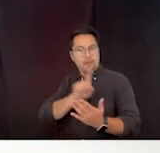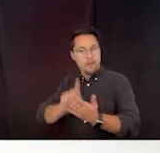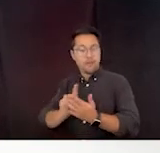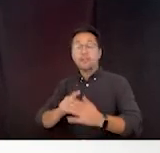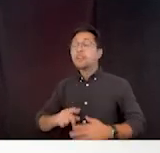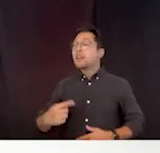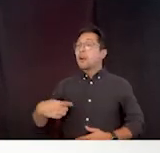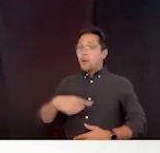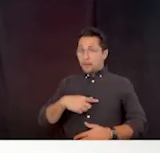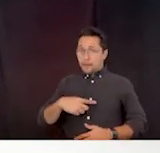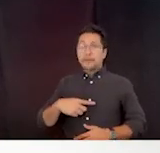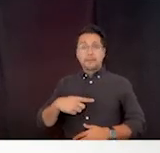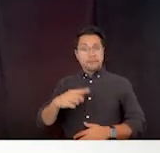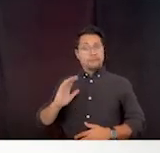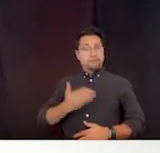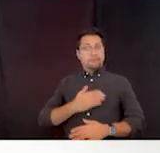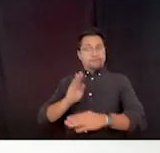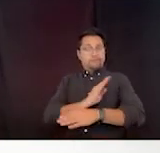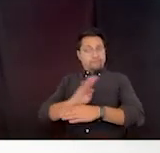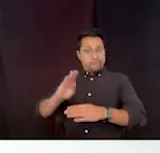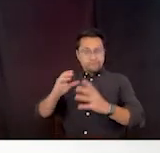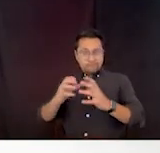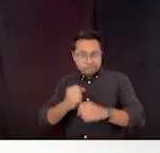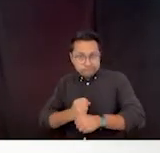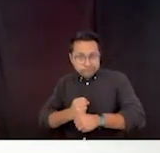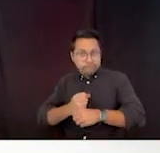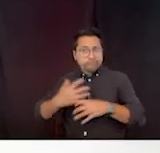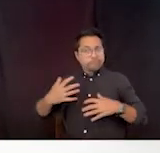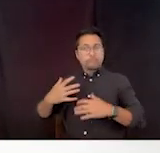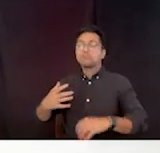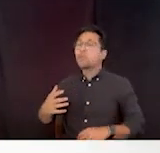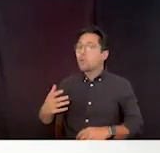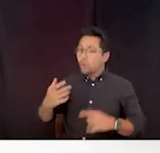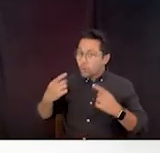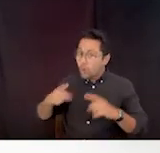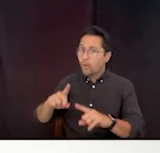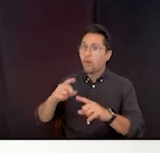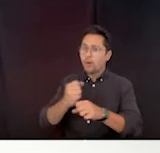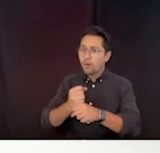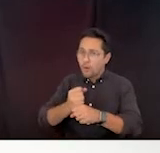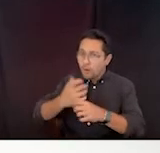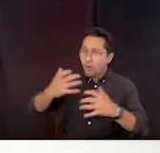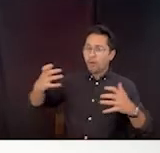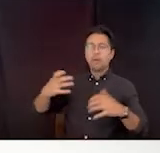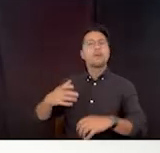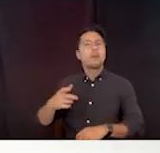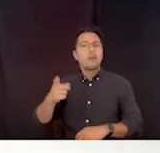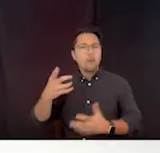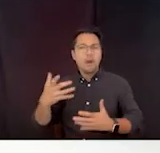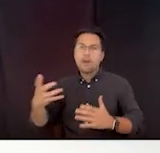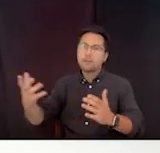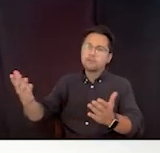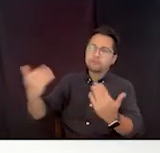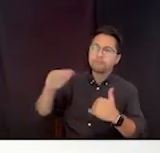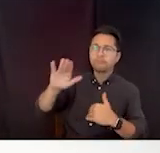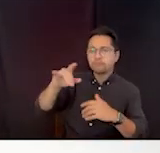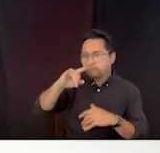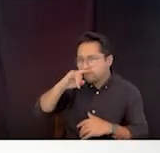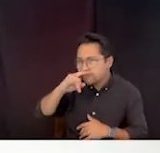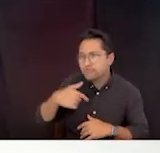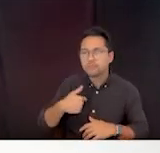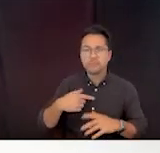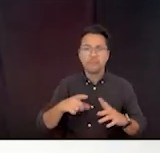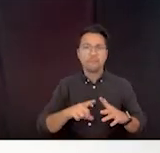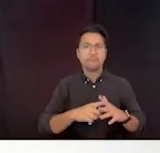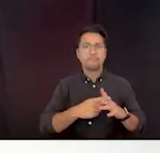to grow as an organization, and our whole goal now is, as we're growing, to be able to take your child in and have them from